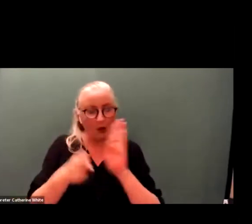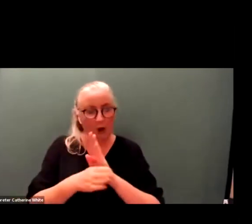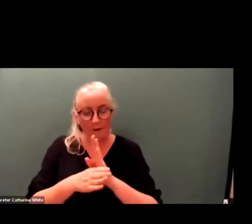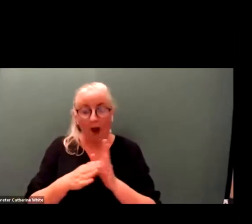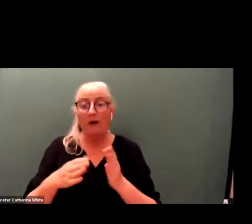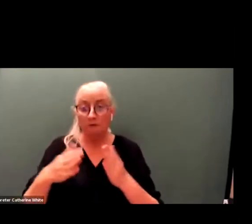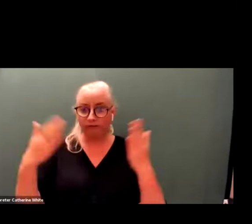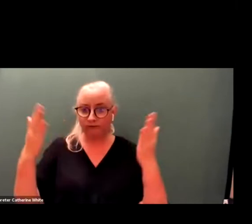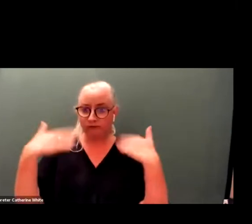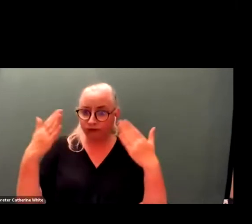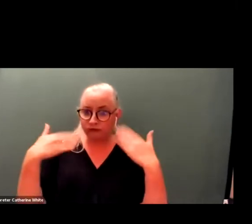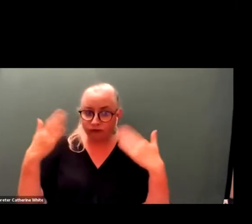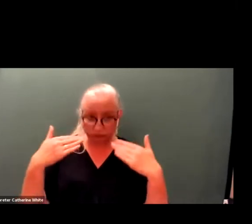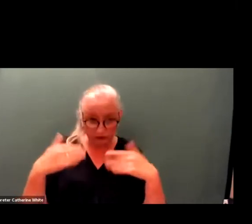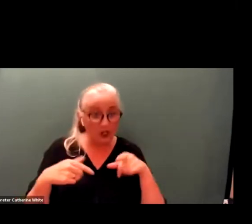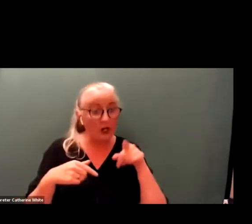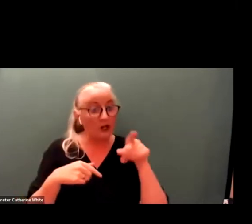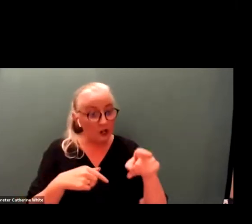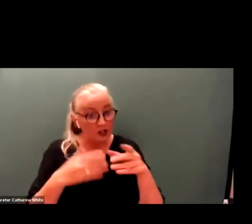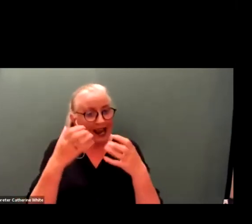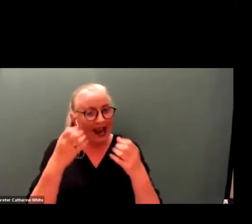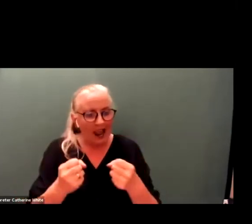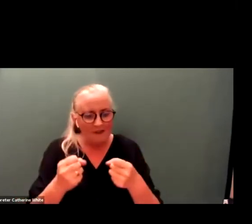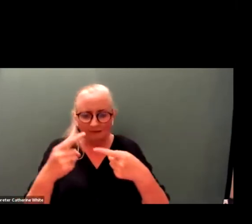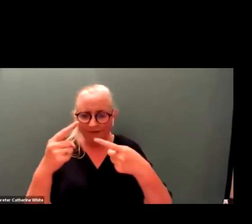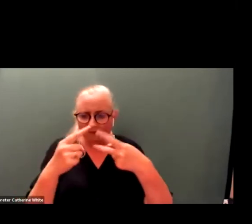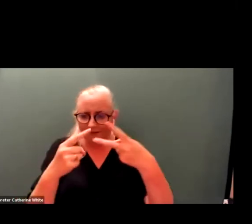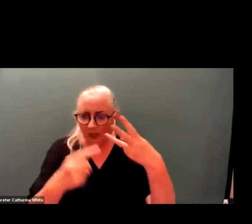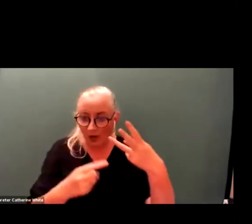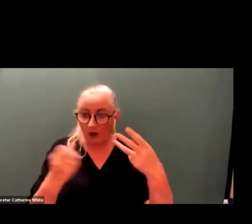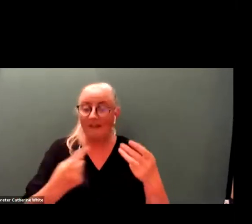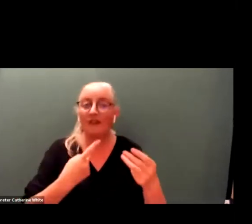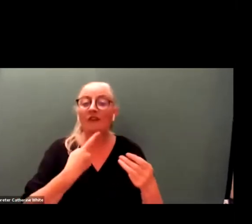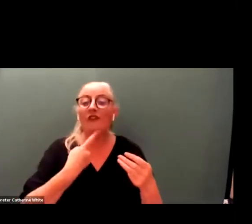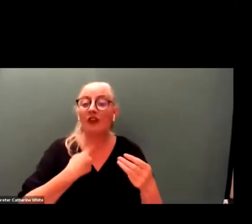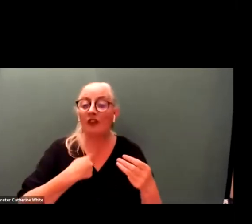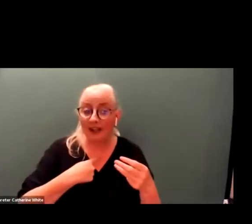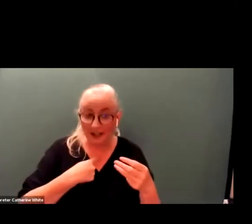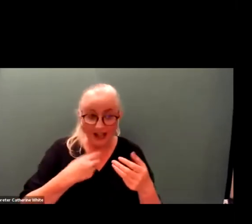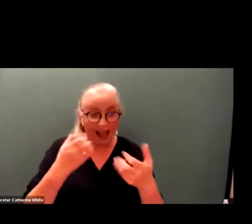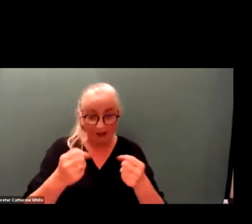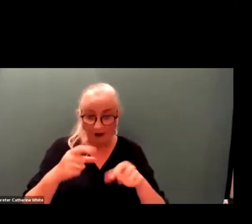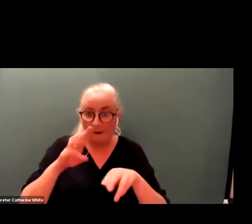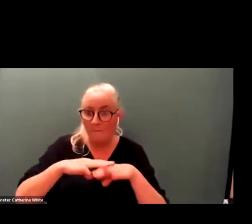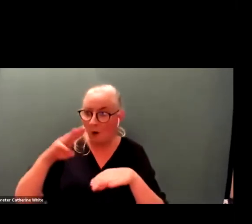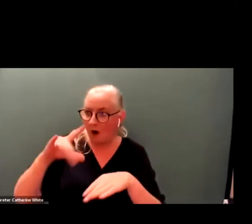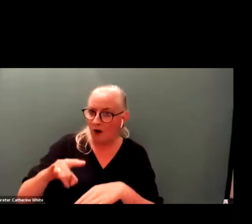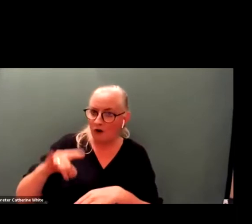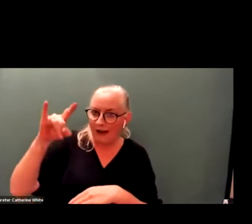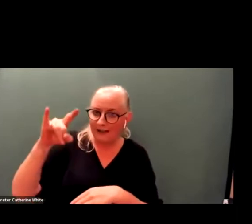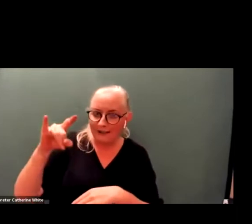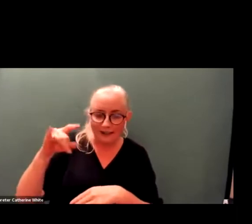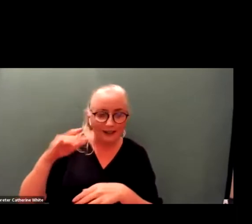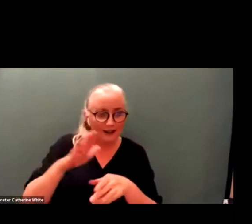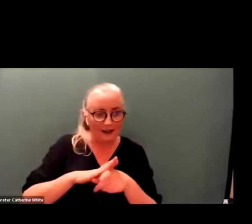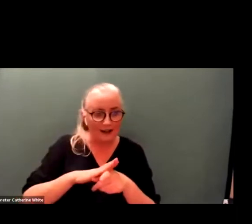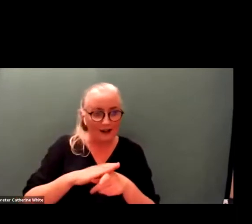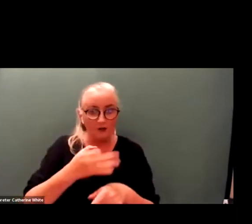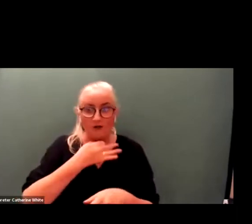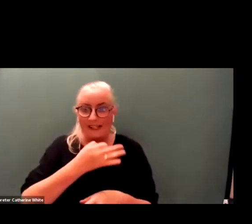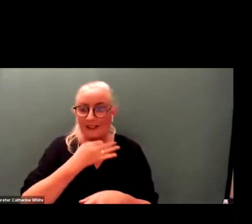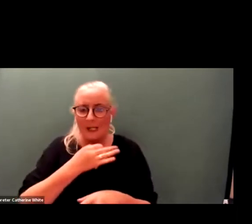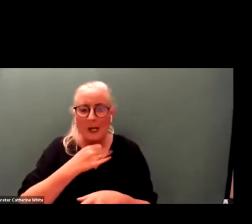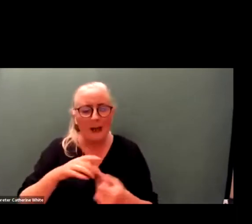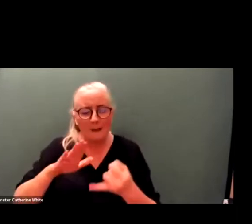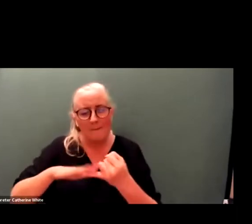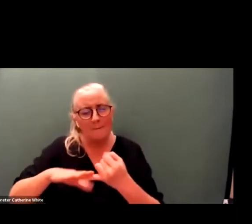Women with autoimmune disease, such as thyroid disease, rheumatoid arthritis, they have a higher risk of premature menopause. And